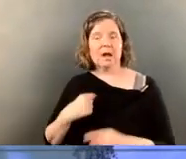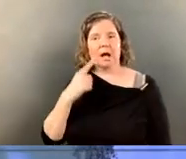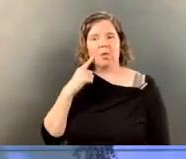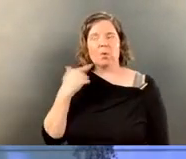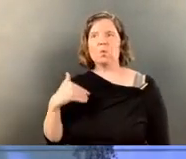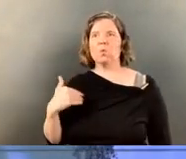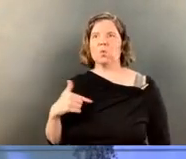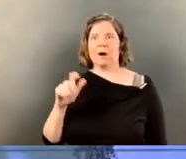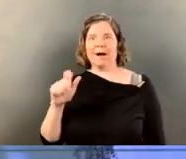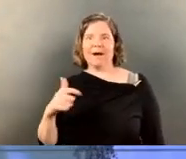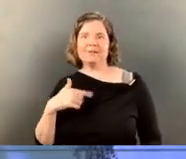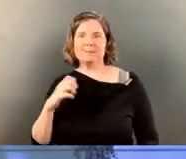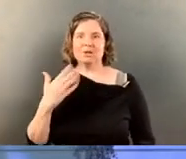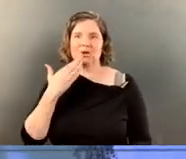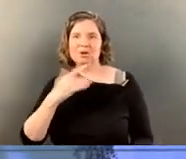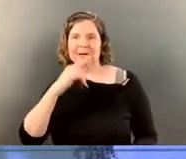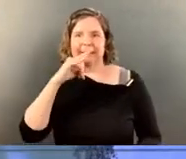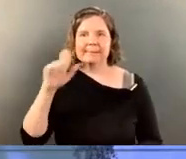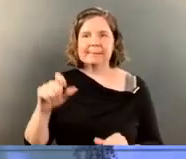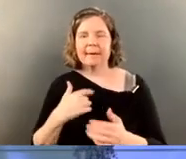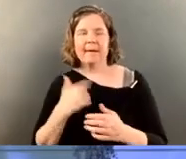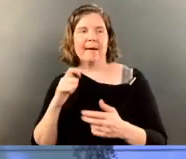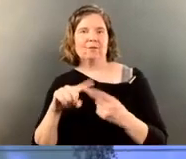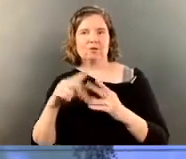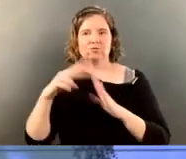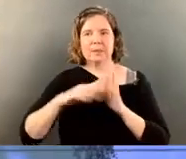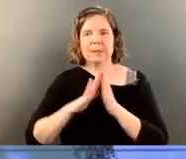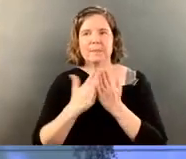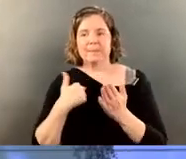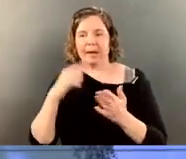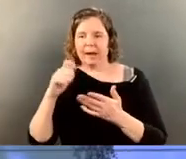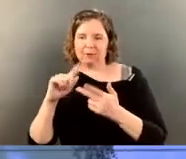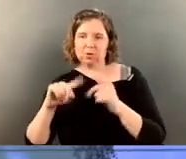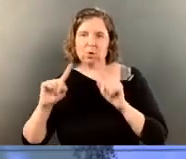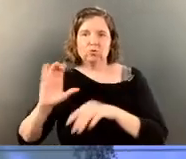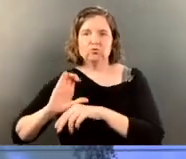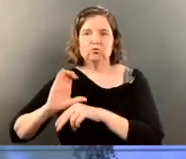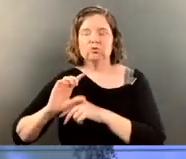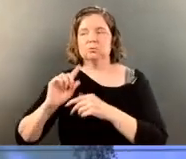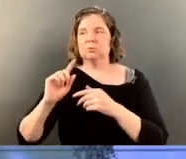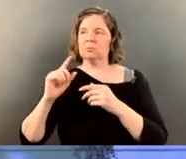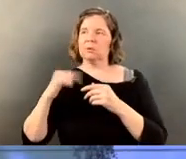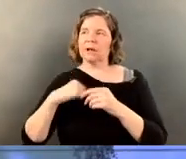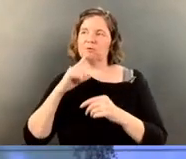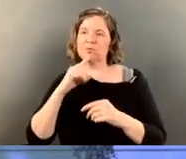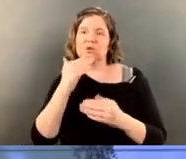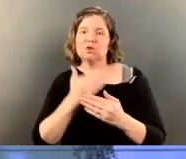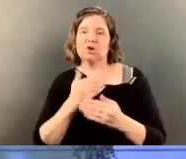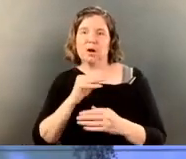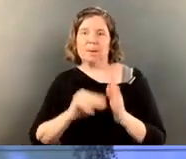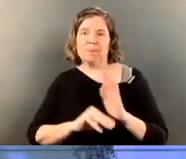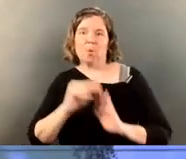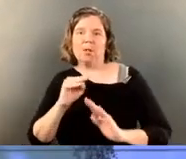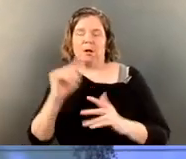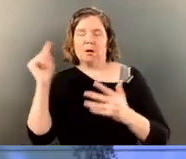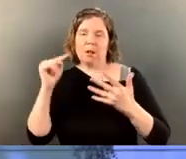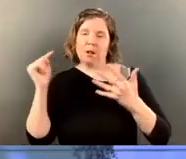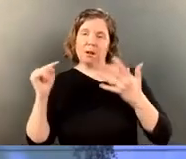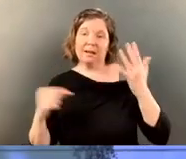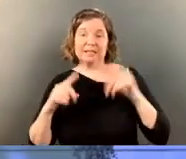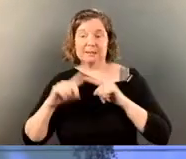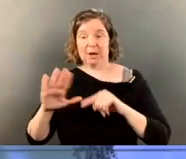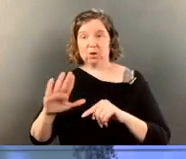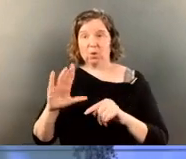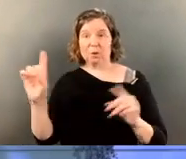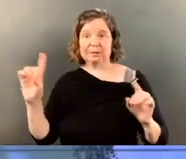man, I've got to be a good kid. You know, I've got to read the Bible and I've got to go to church and I've got to be really good morally. And depending on